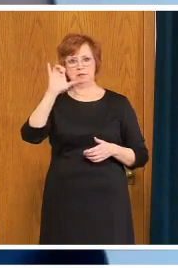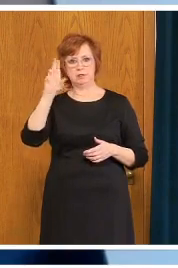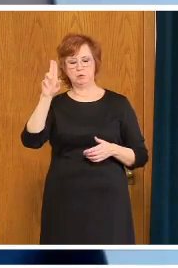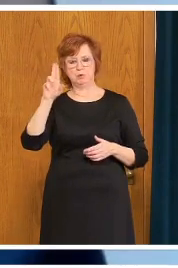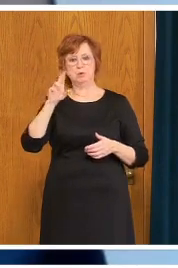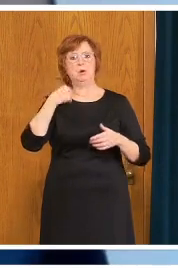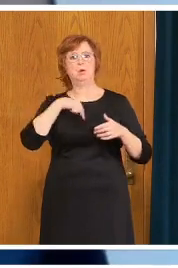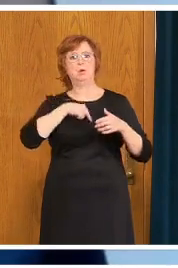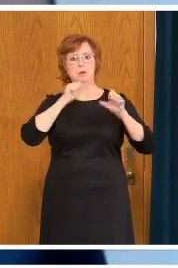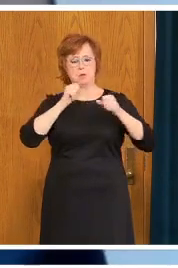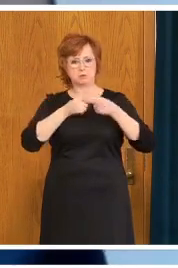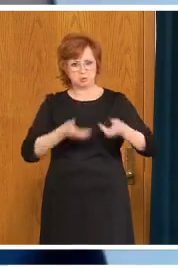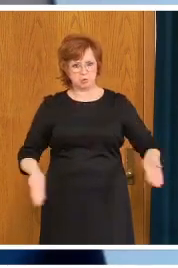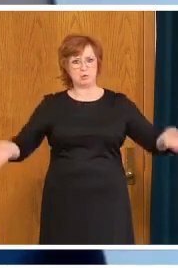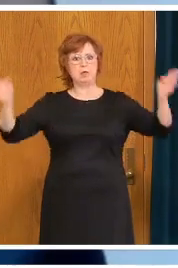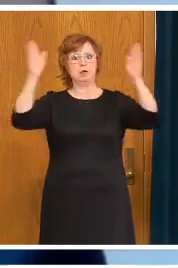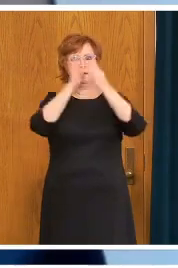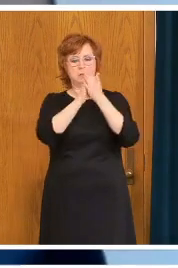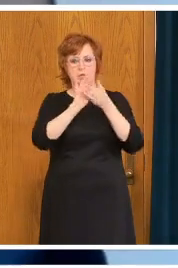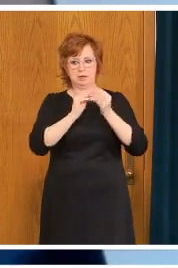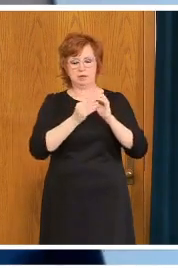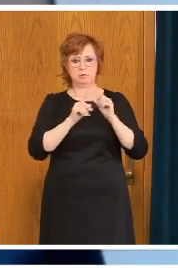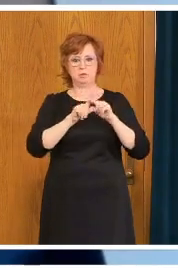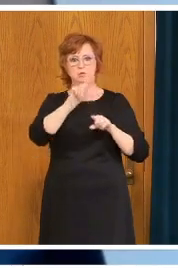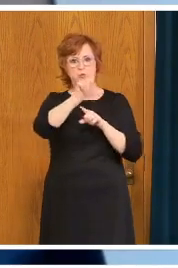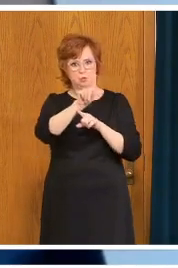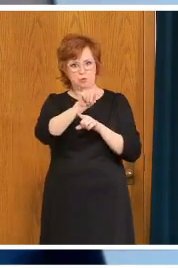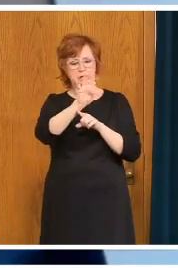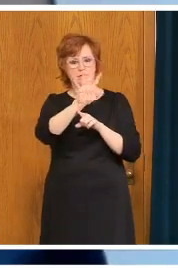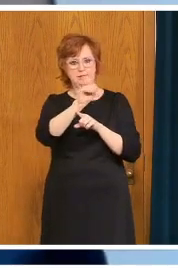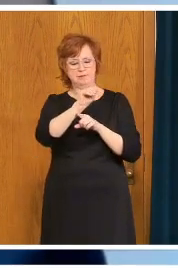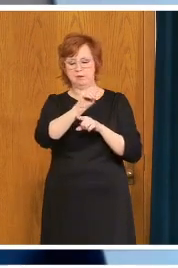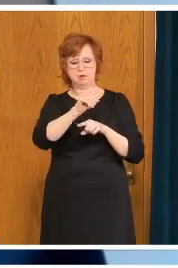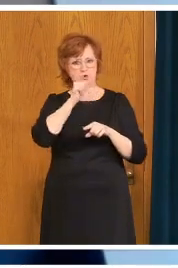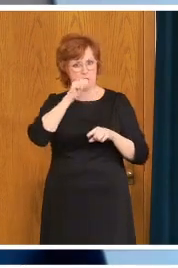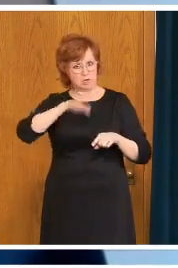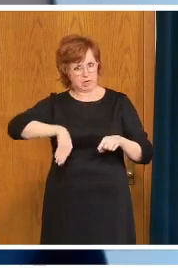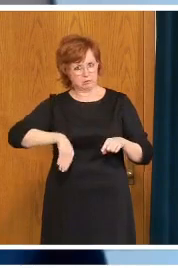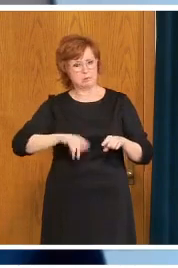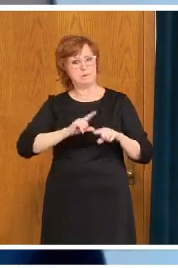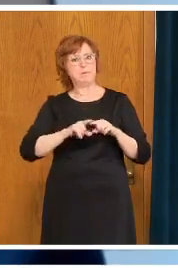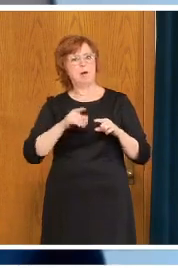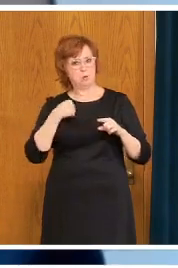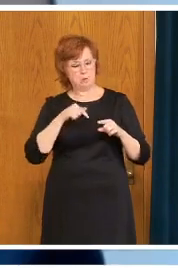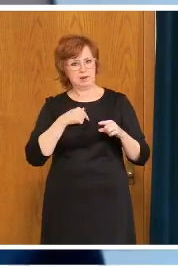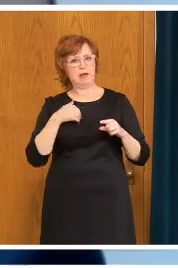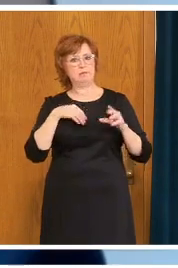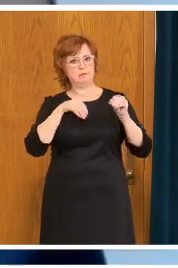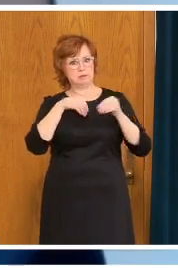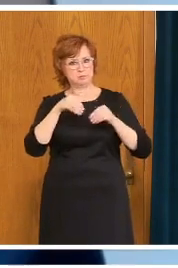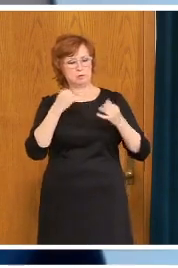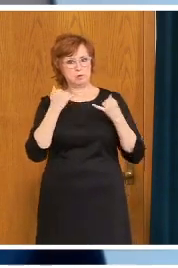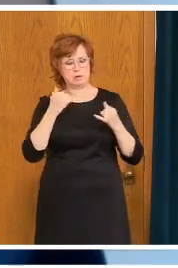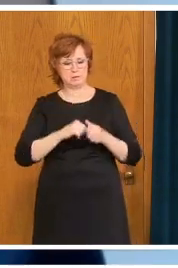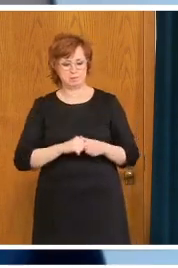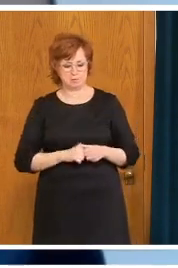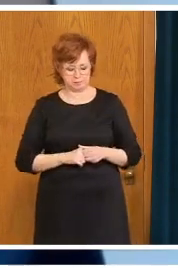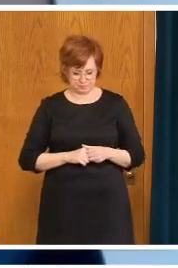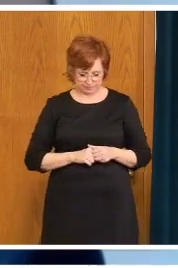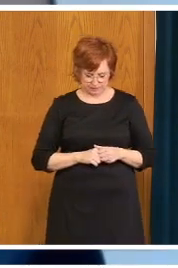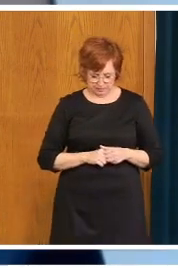capacity for full to go to approximately 150 beds. We're not there yet. We continue to have capacity outside